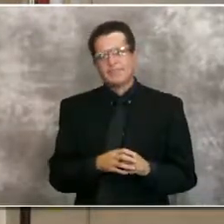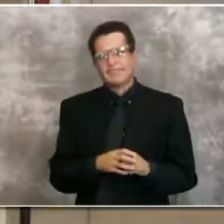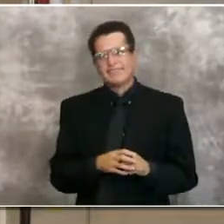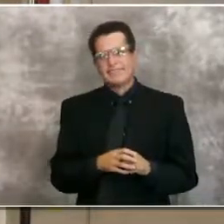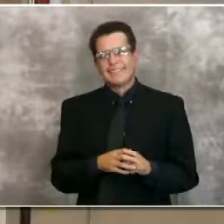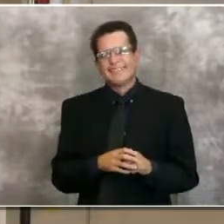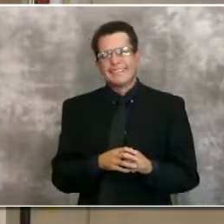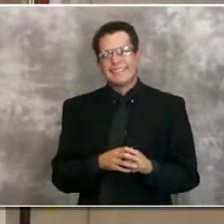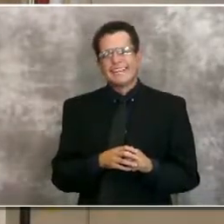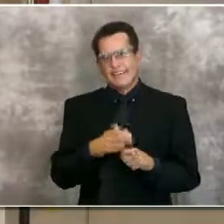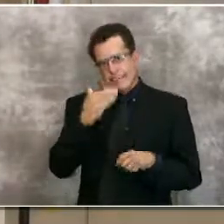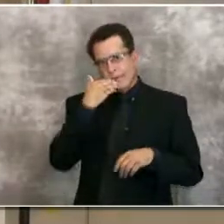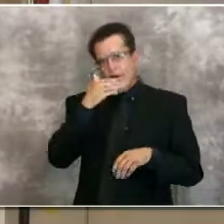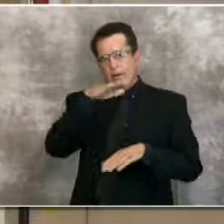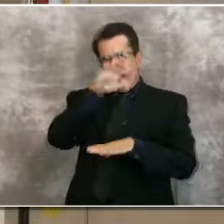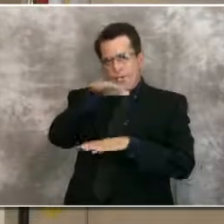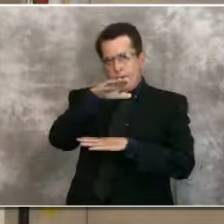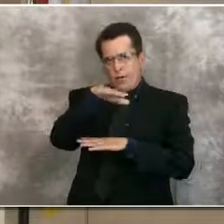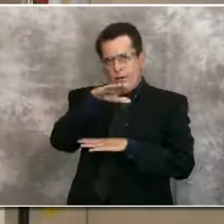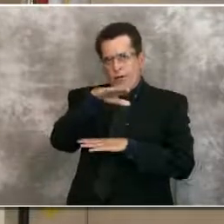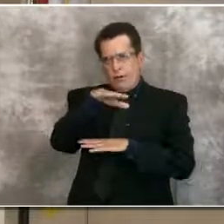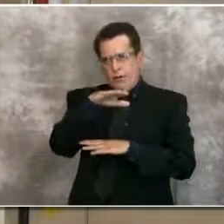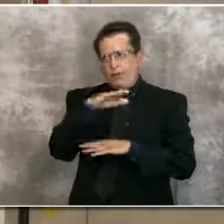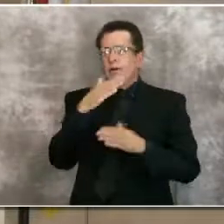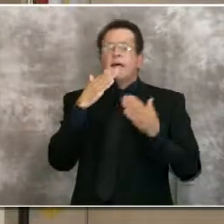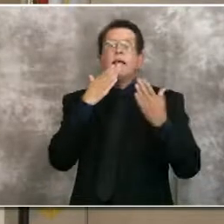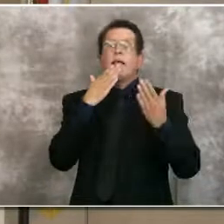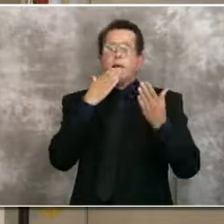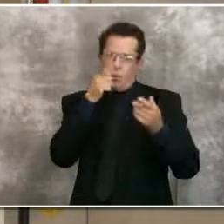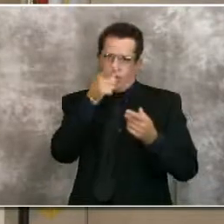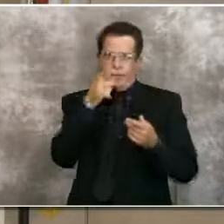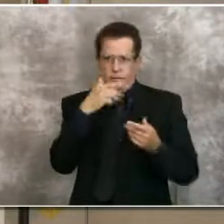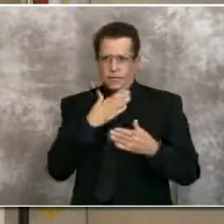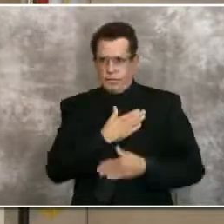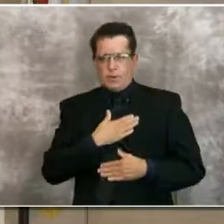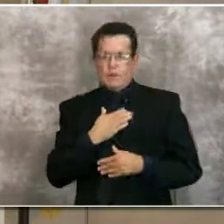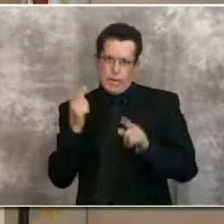Thank you. Good afternoon, and thank you for asking me to come and talk today.